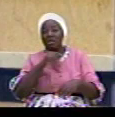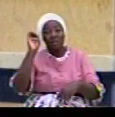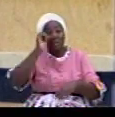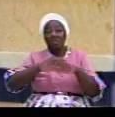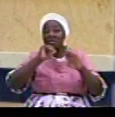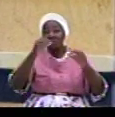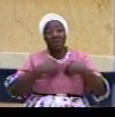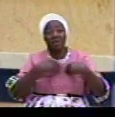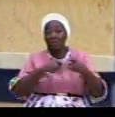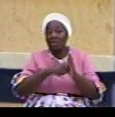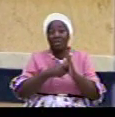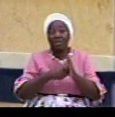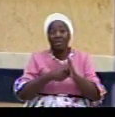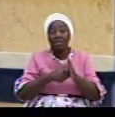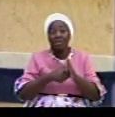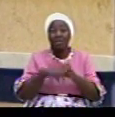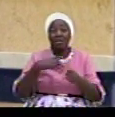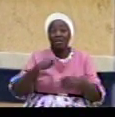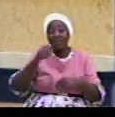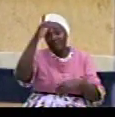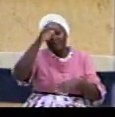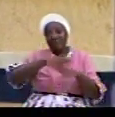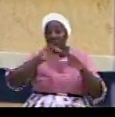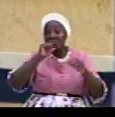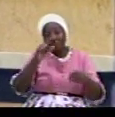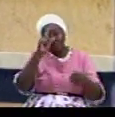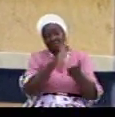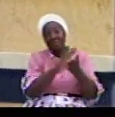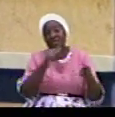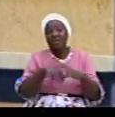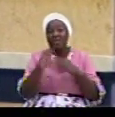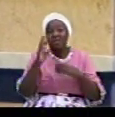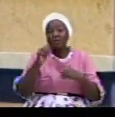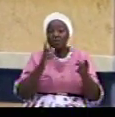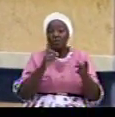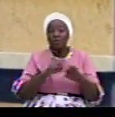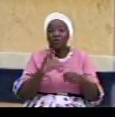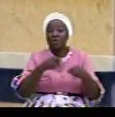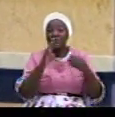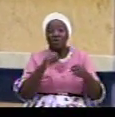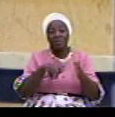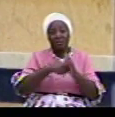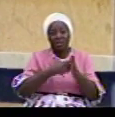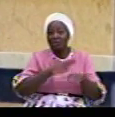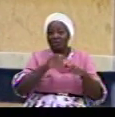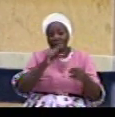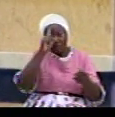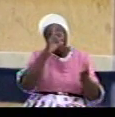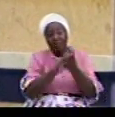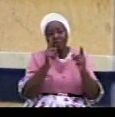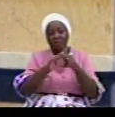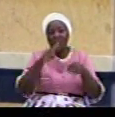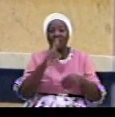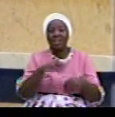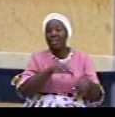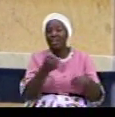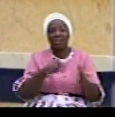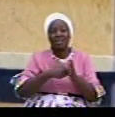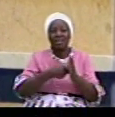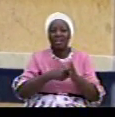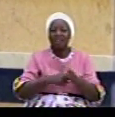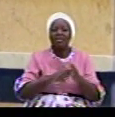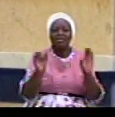The father does not trust him to give him, does not trust her to give her any key. Knocking